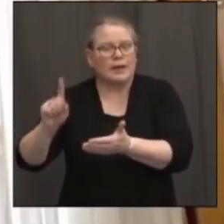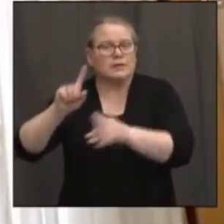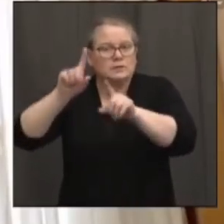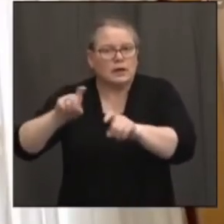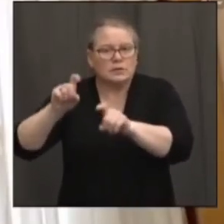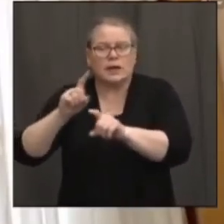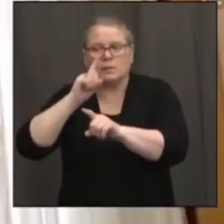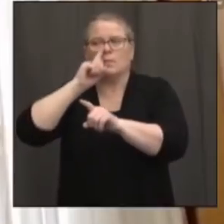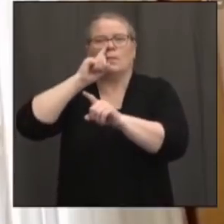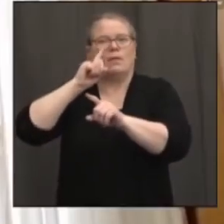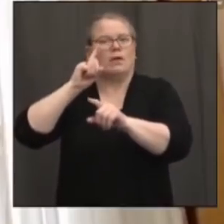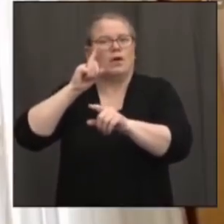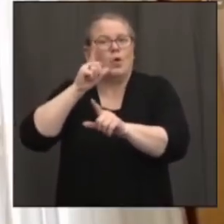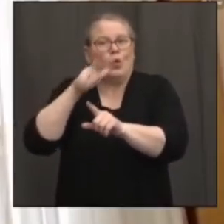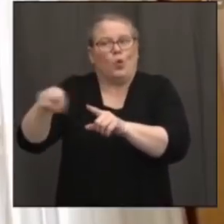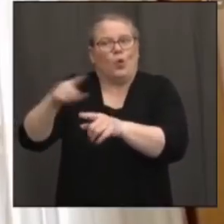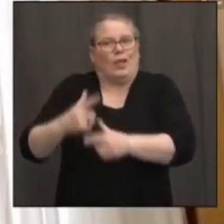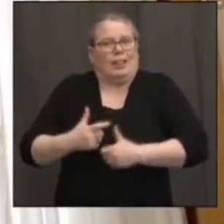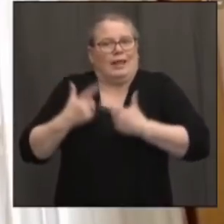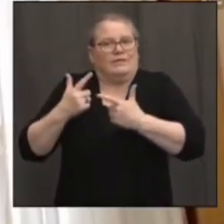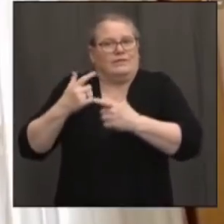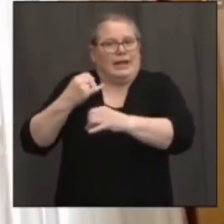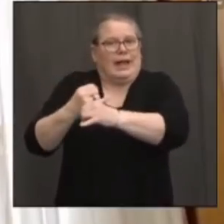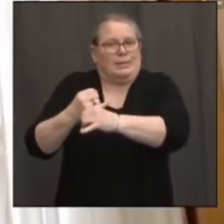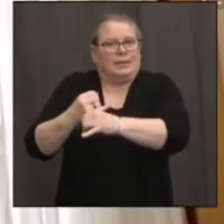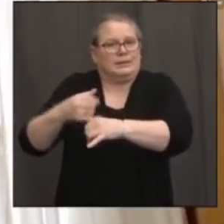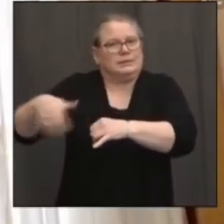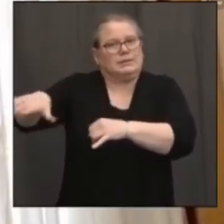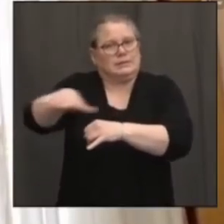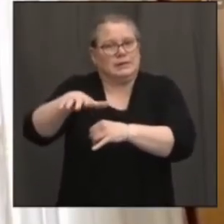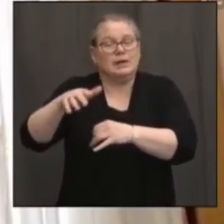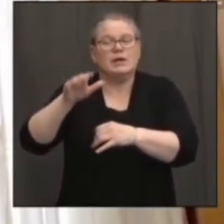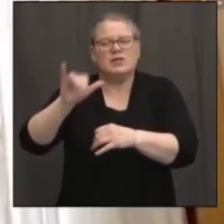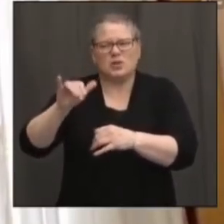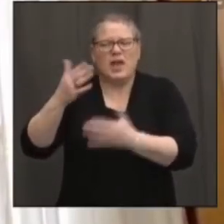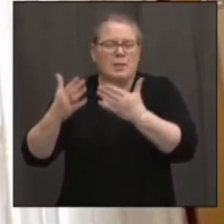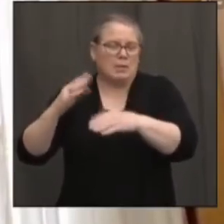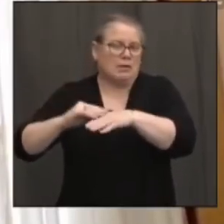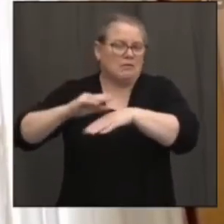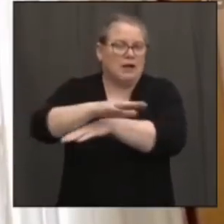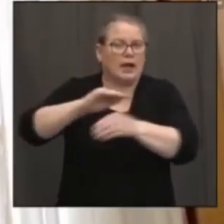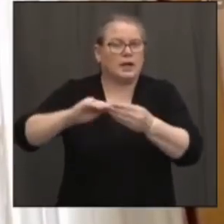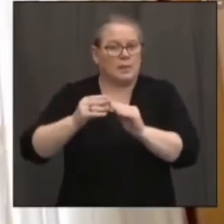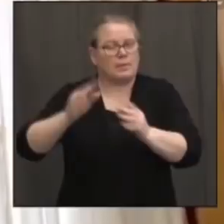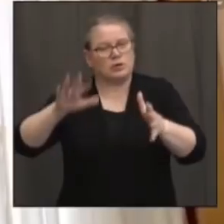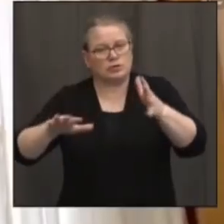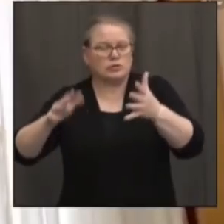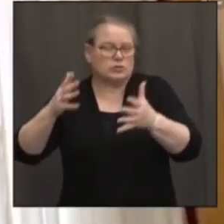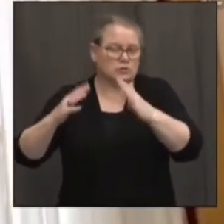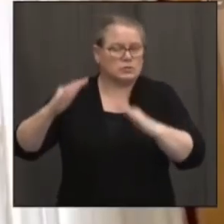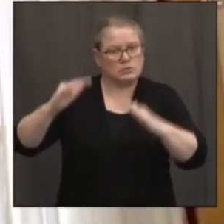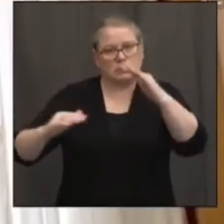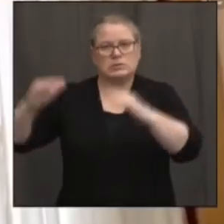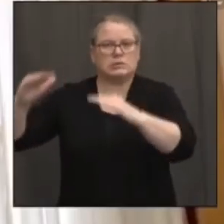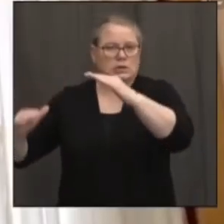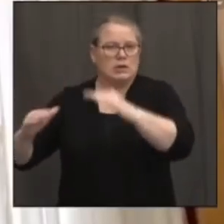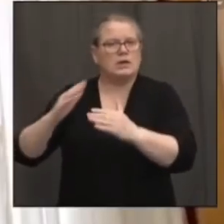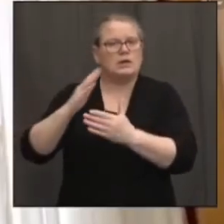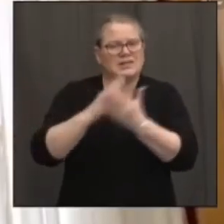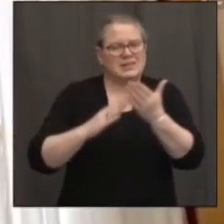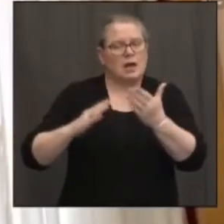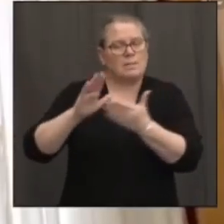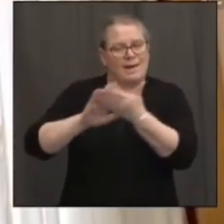campus. And so that, there may be a little bit of a mix that's occurred there over the last month as some of the testing is being done at higher ed. It takes a